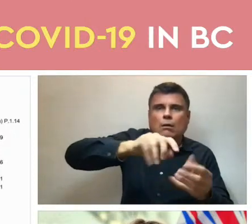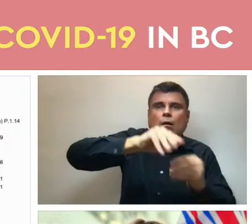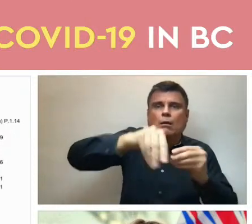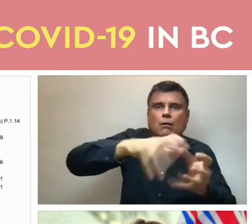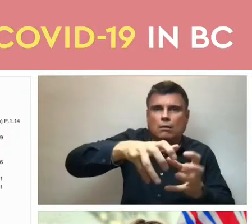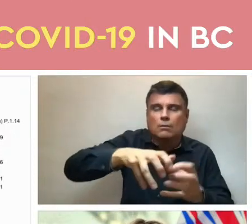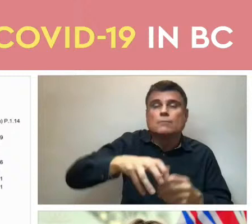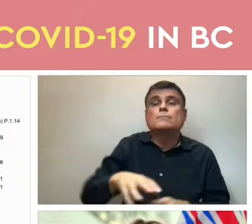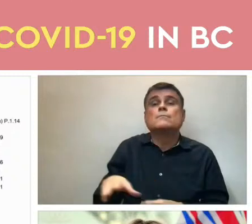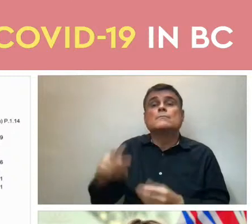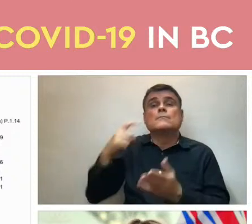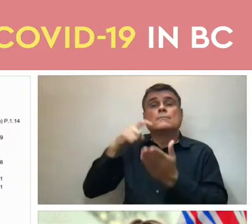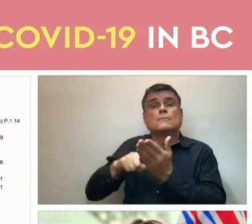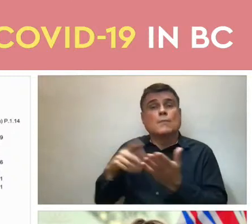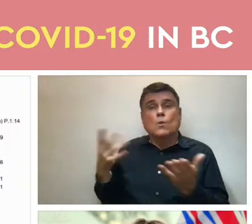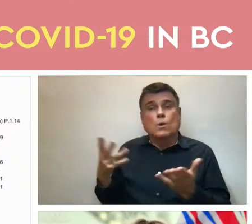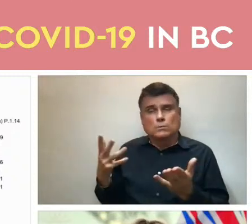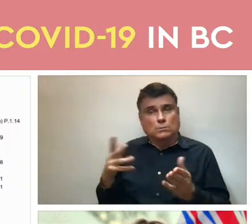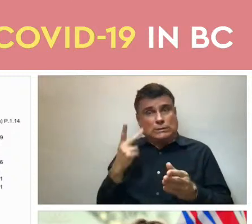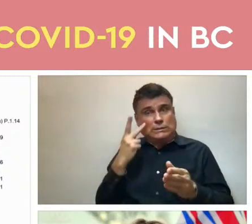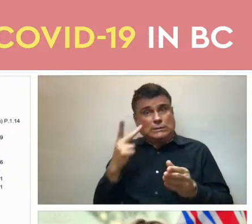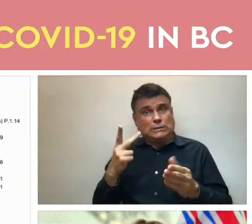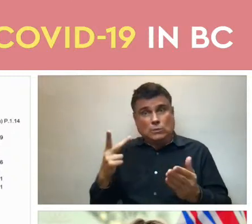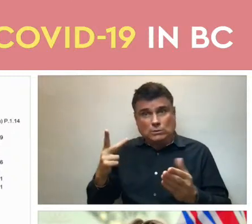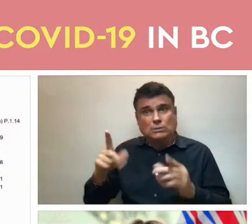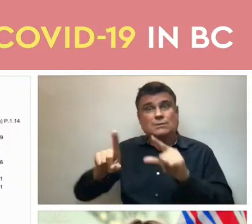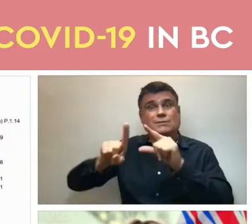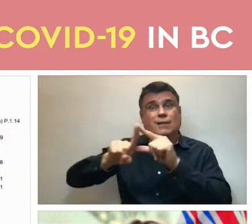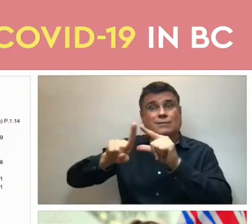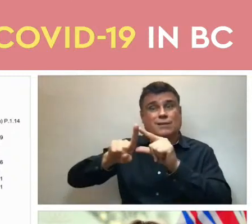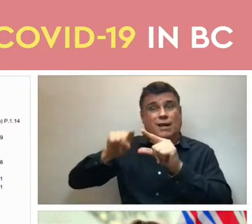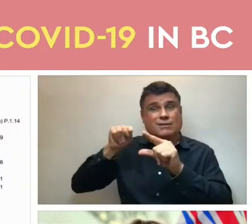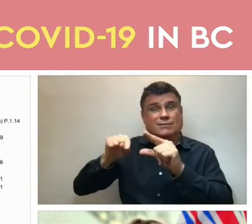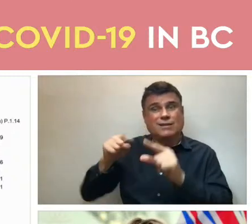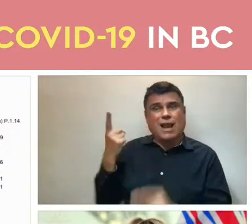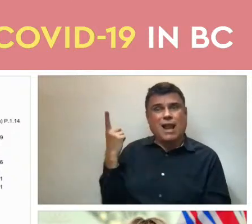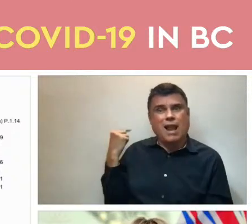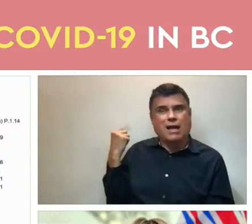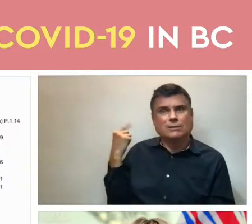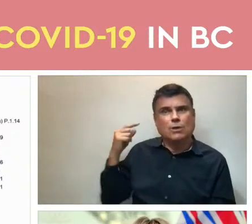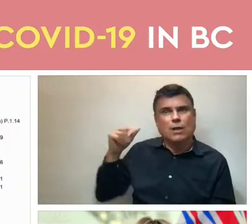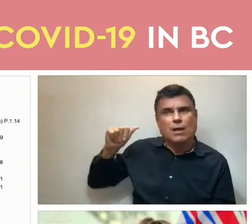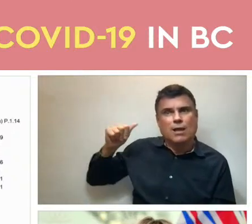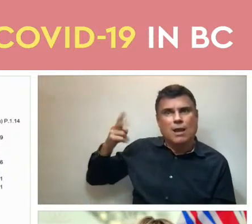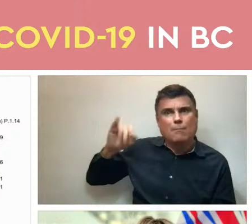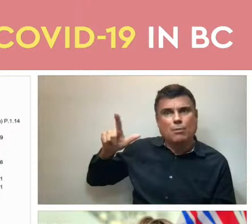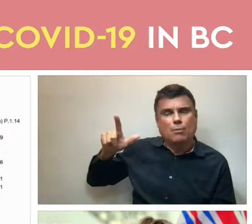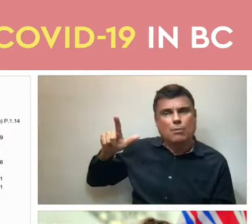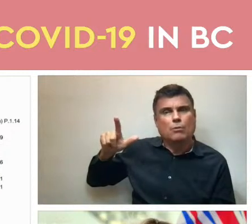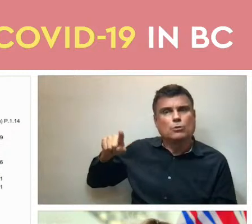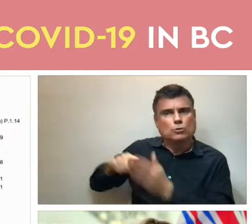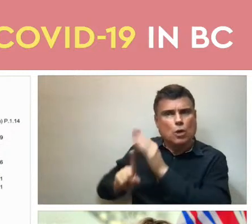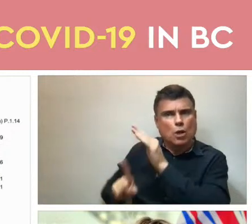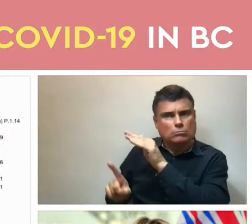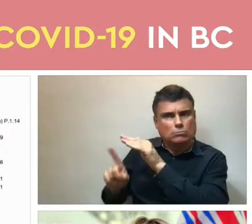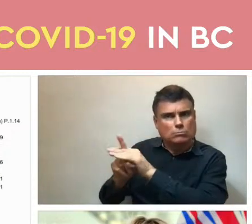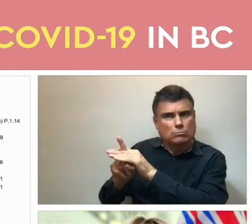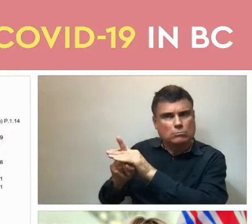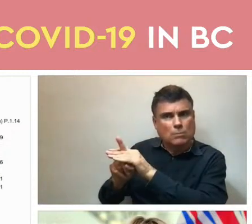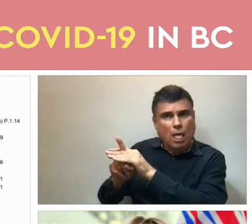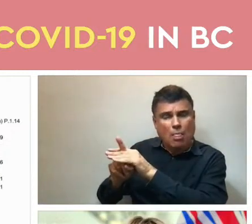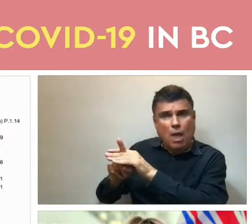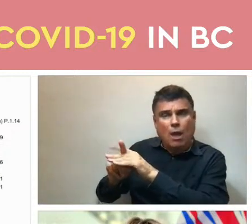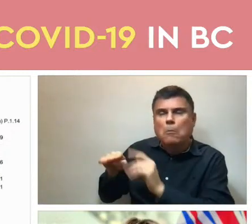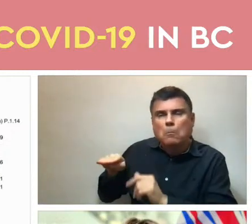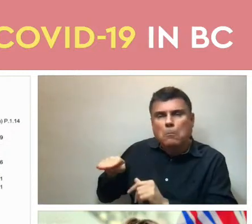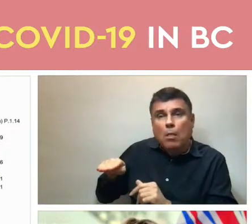Delta introduced back in April of last year, but it wasn't till the summer where it really took off and replaced both